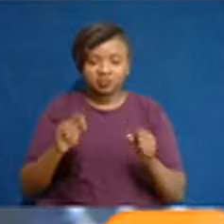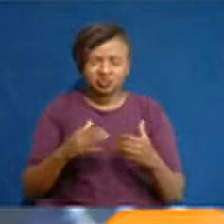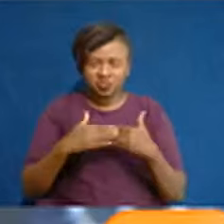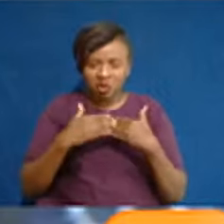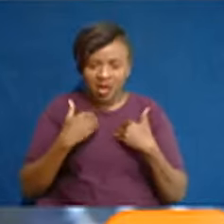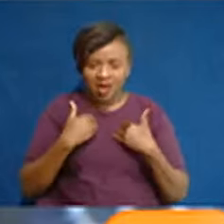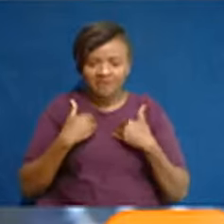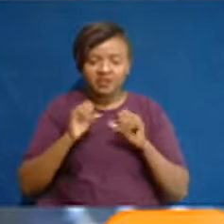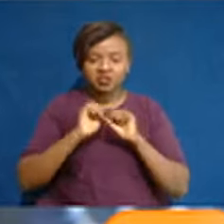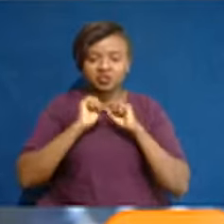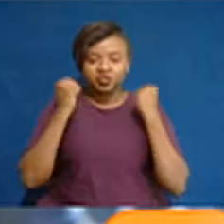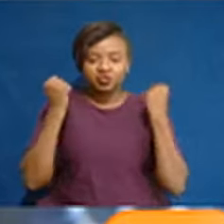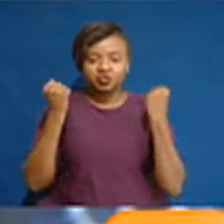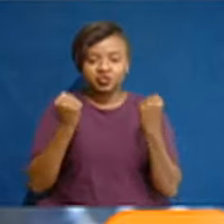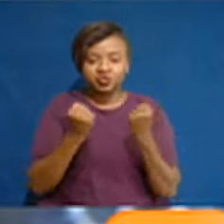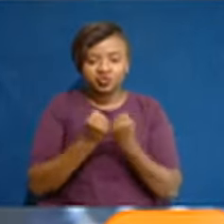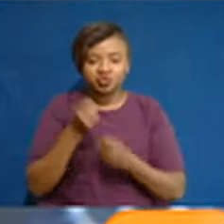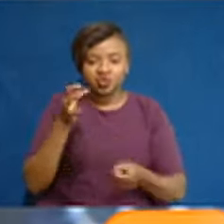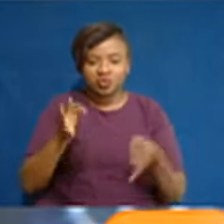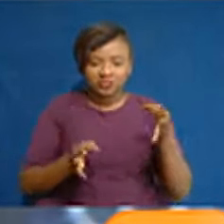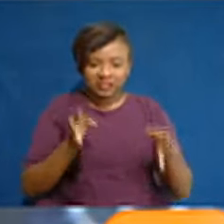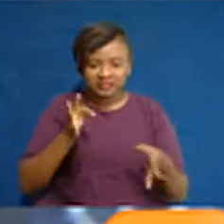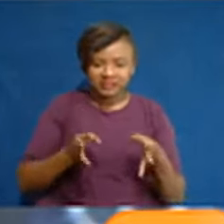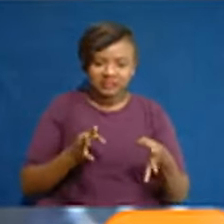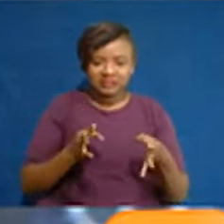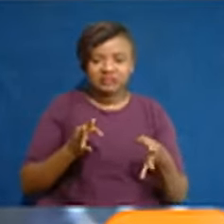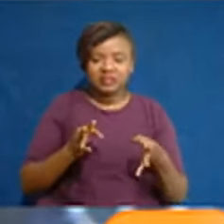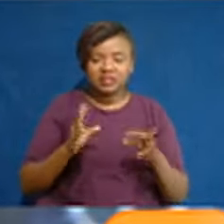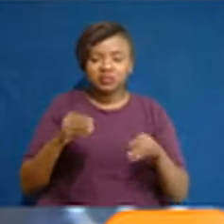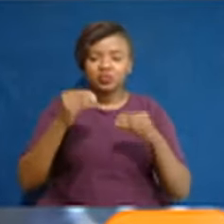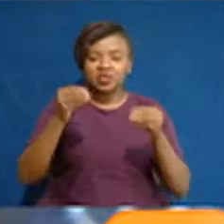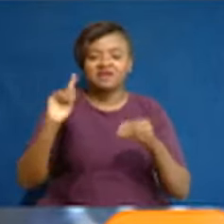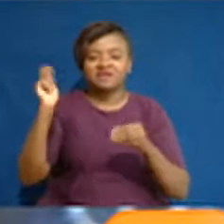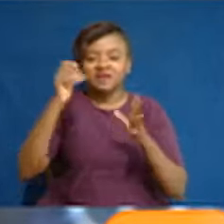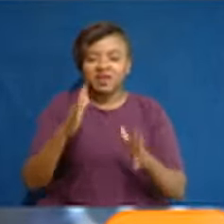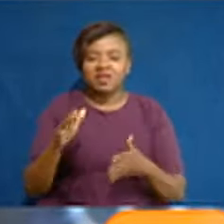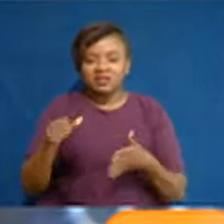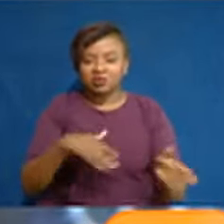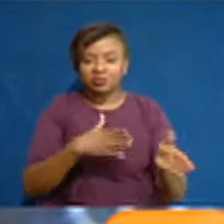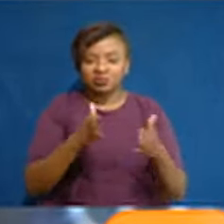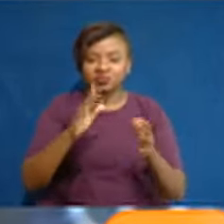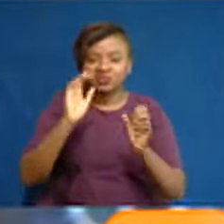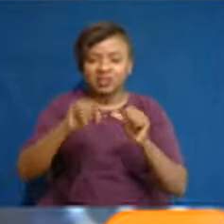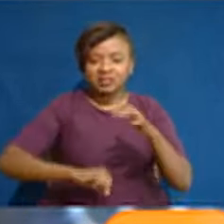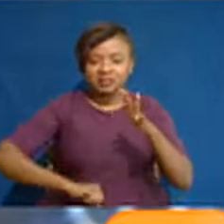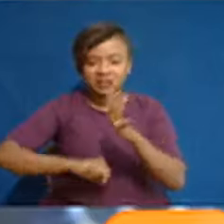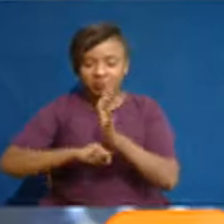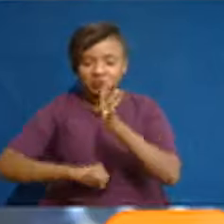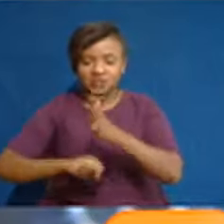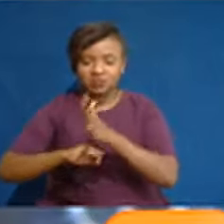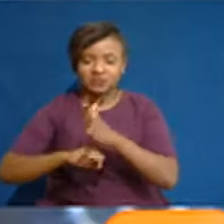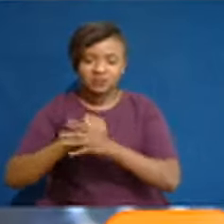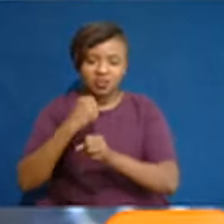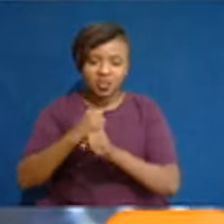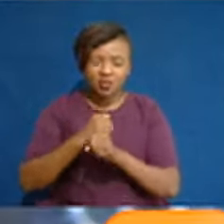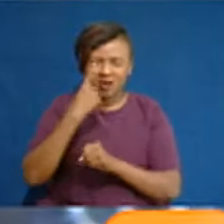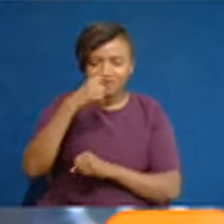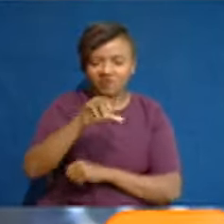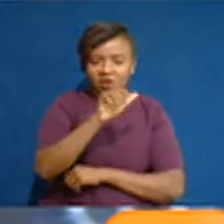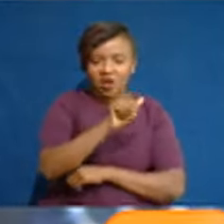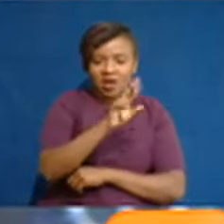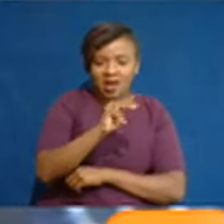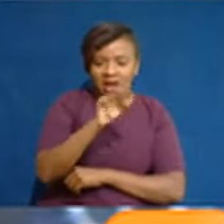justice philanthropy, giving Kenyans the opportunity to contribute to the work of AFRICOG, to the work of Amnesty,